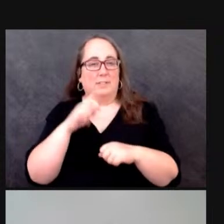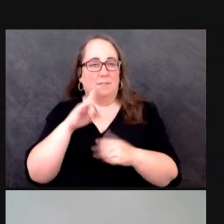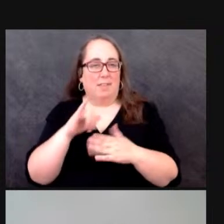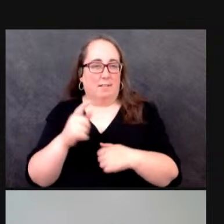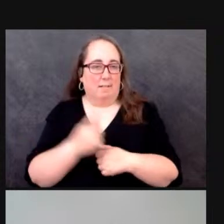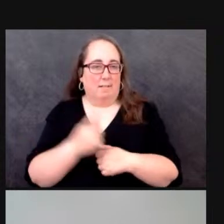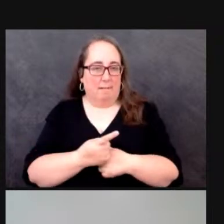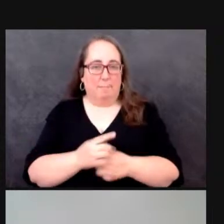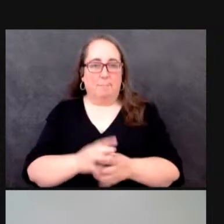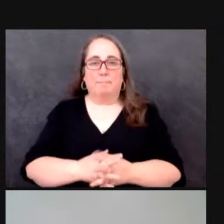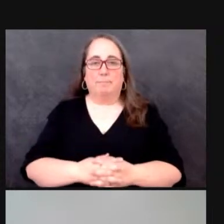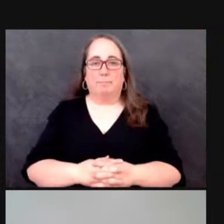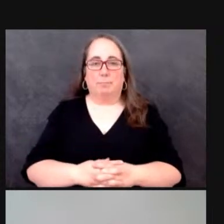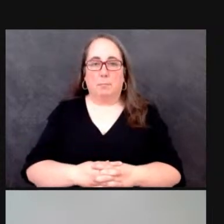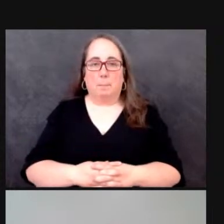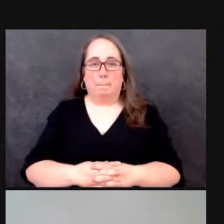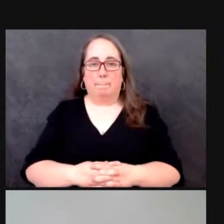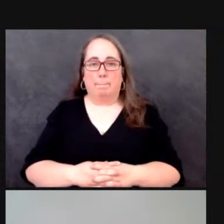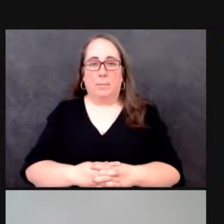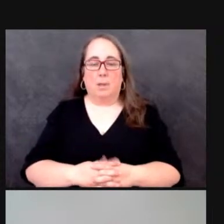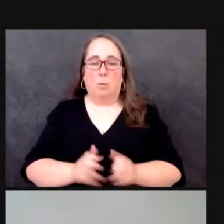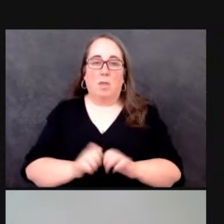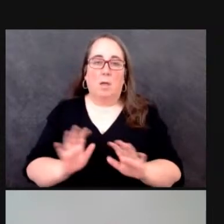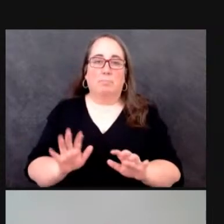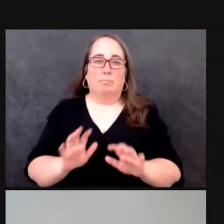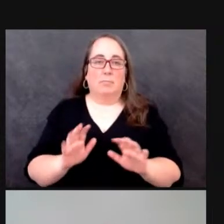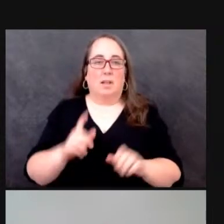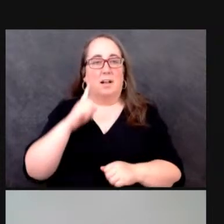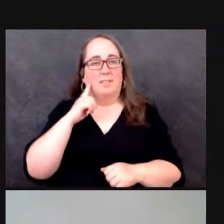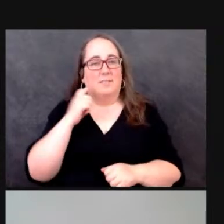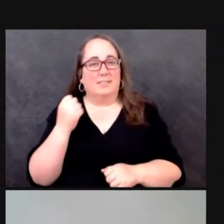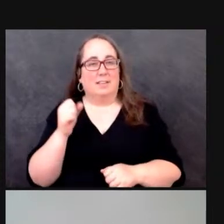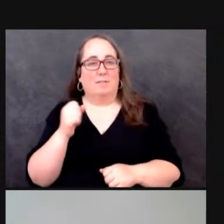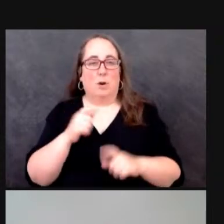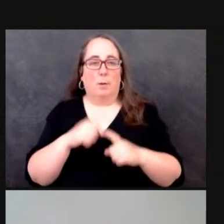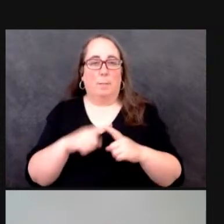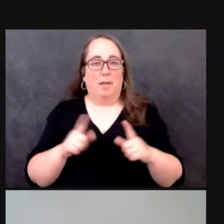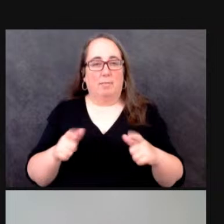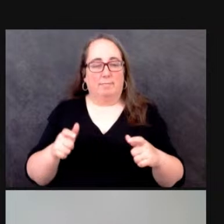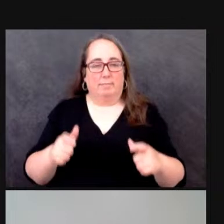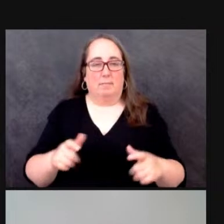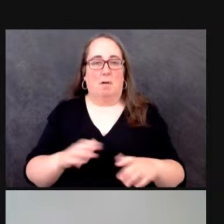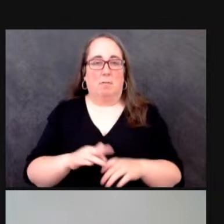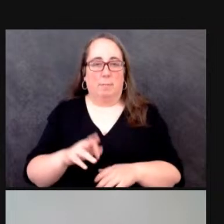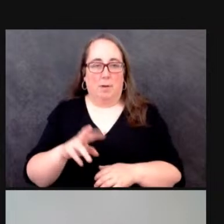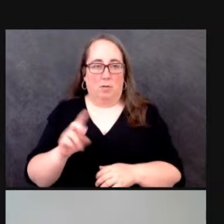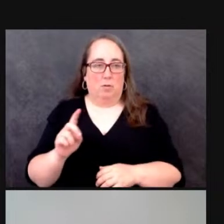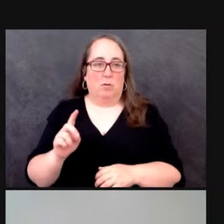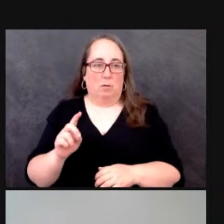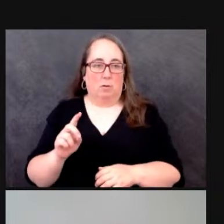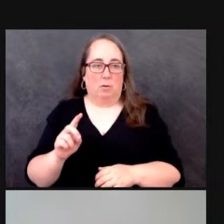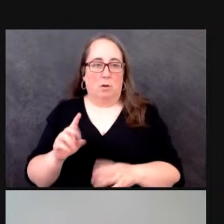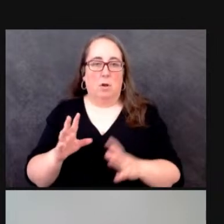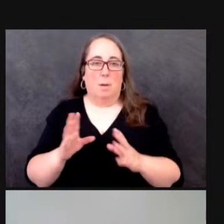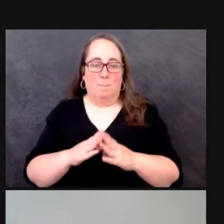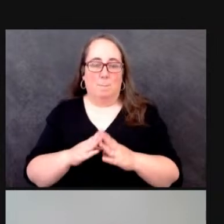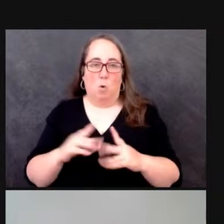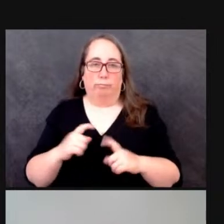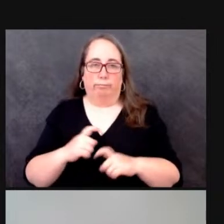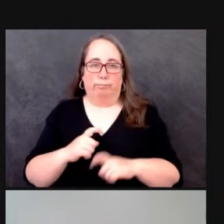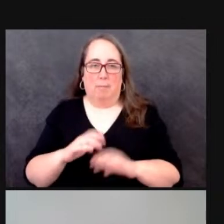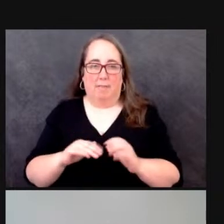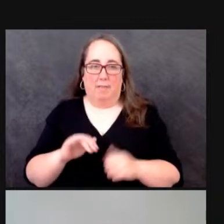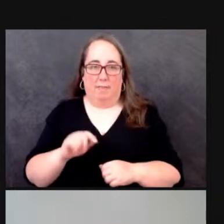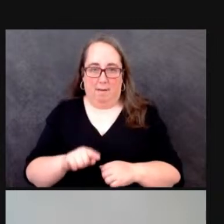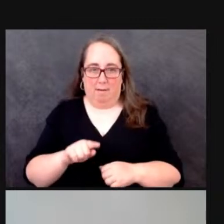day. Although, as with the opulence of the silver, the presentation on the Maryland was far more elaborate than this.